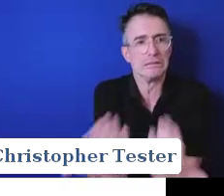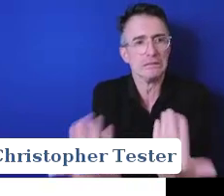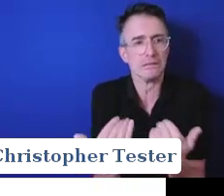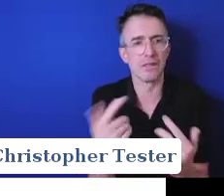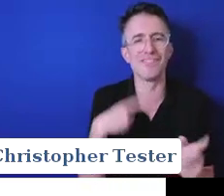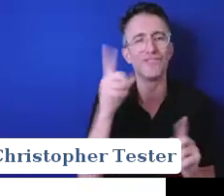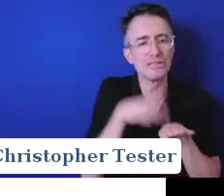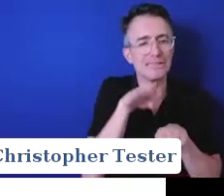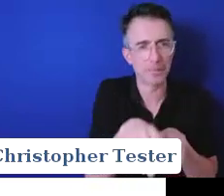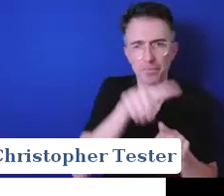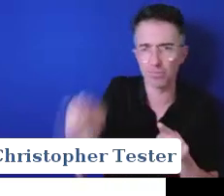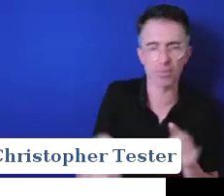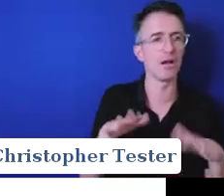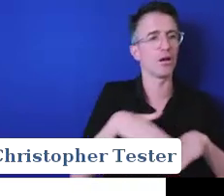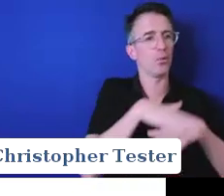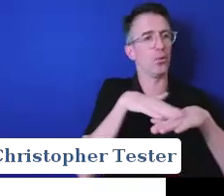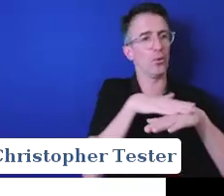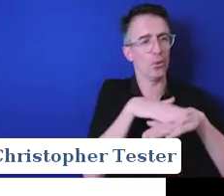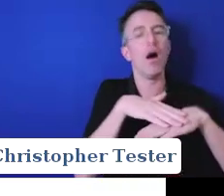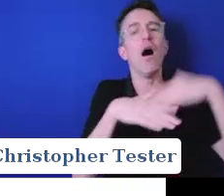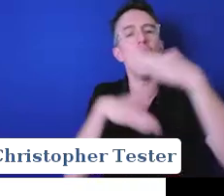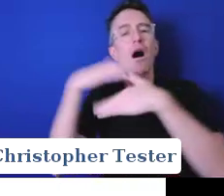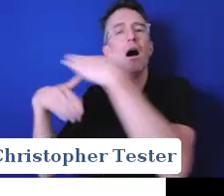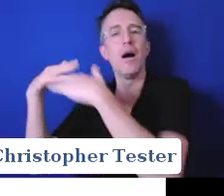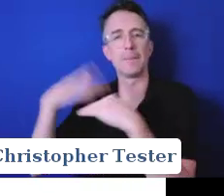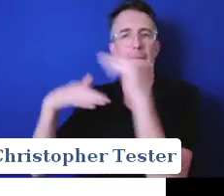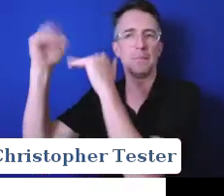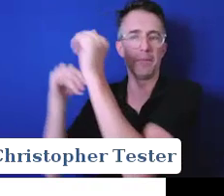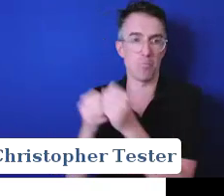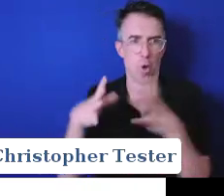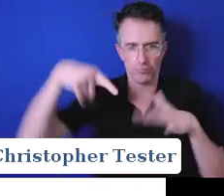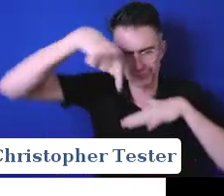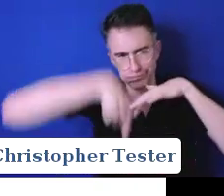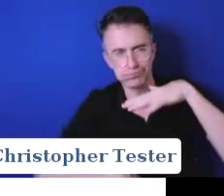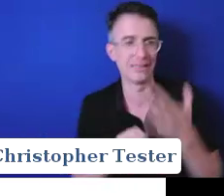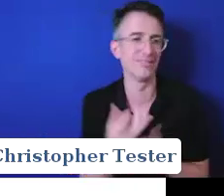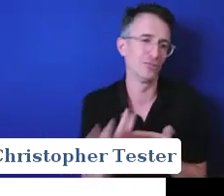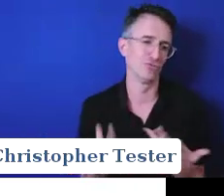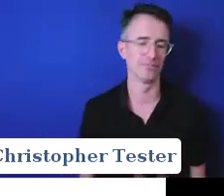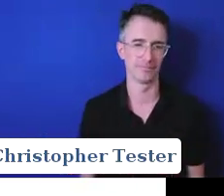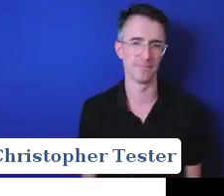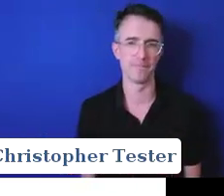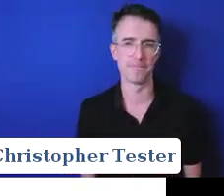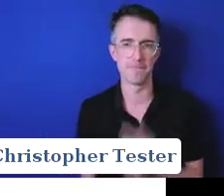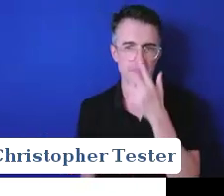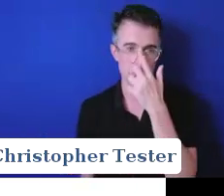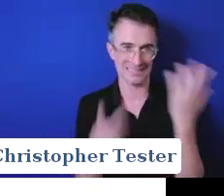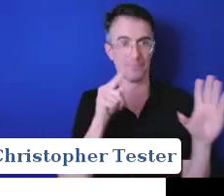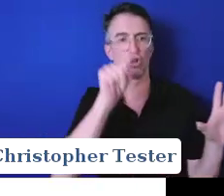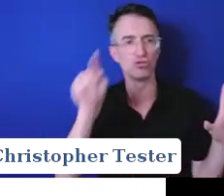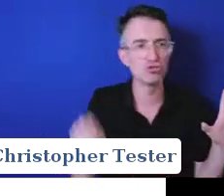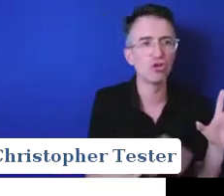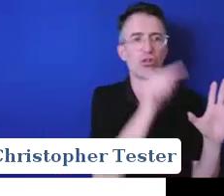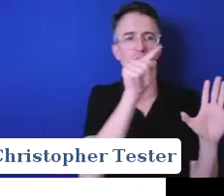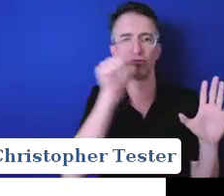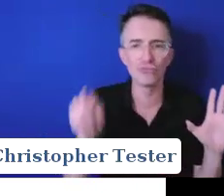complaints. After that, we every 2 years and a half,